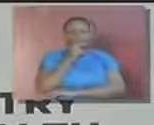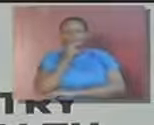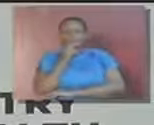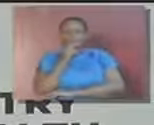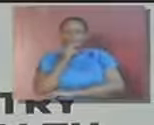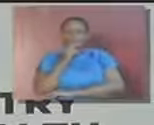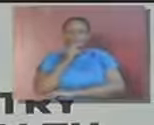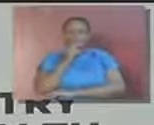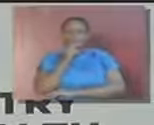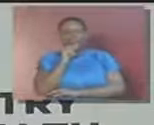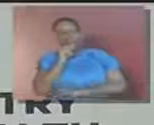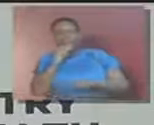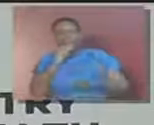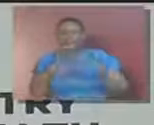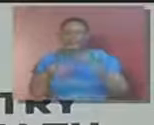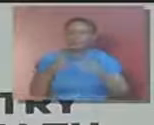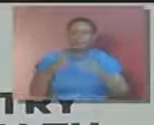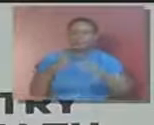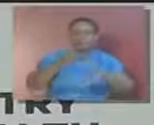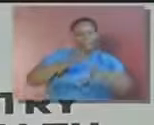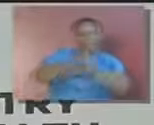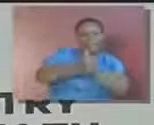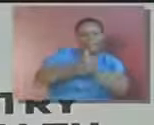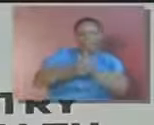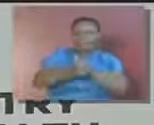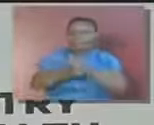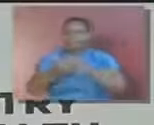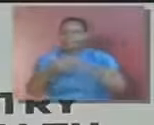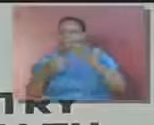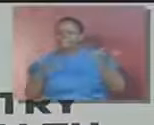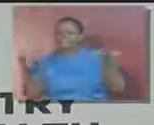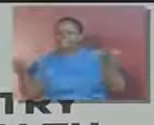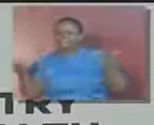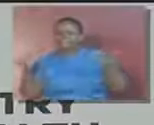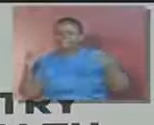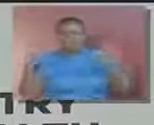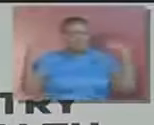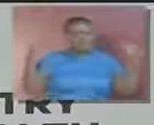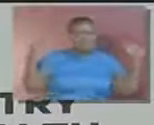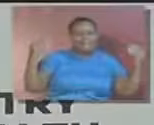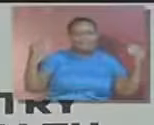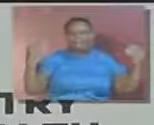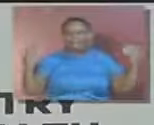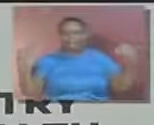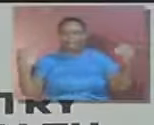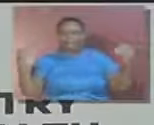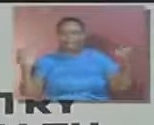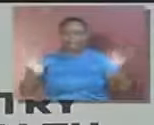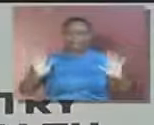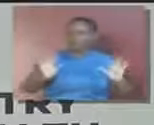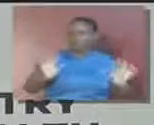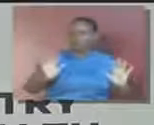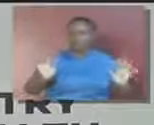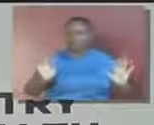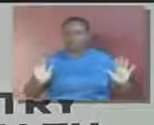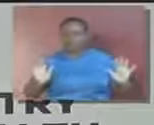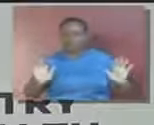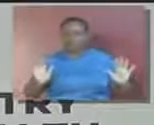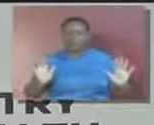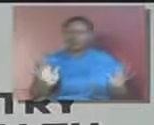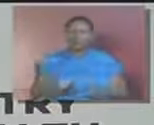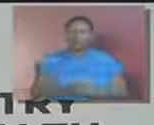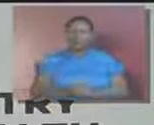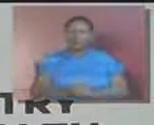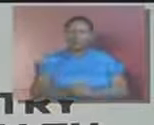vending or blaming bars or whatever. What we at the ministry are grappling